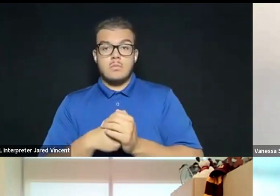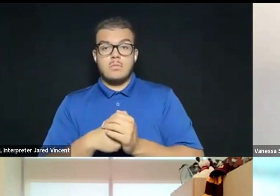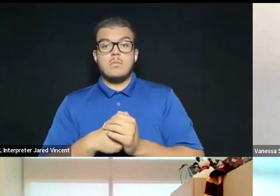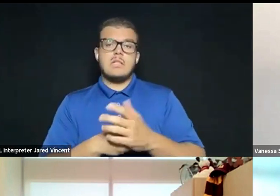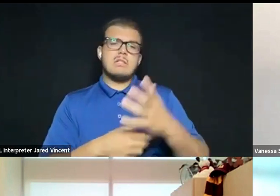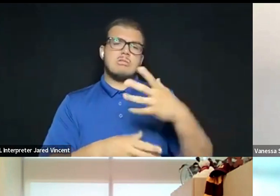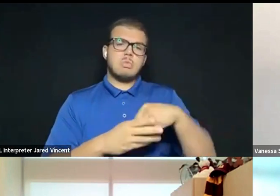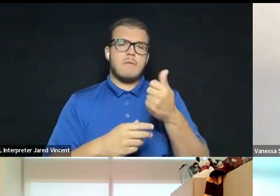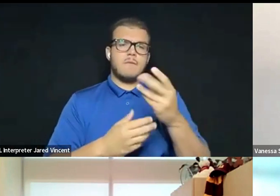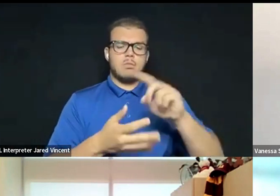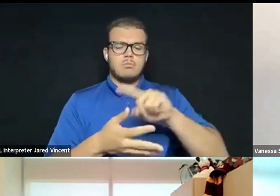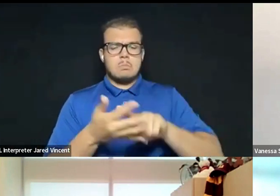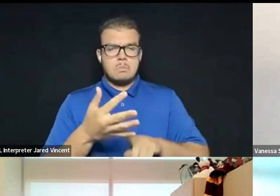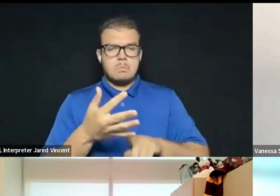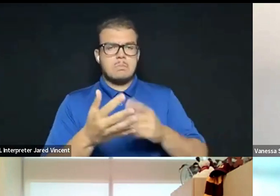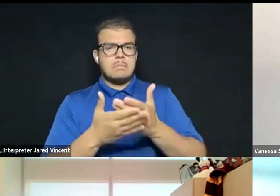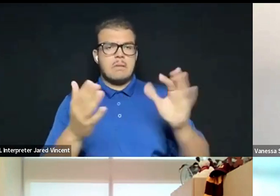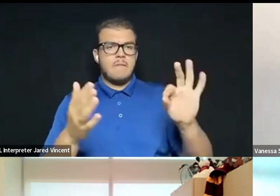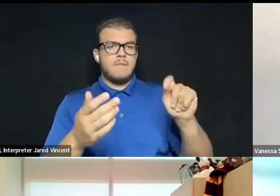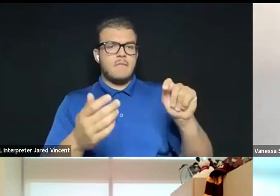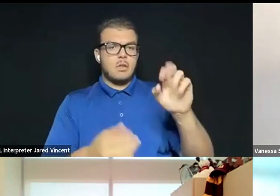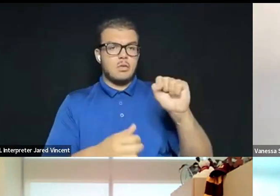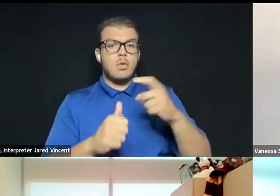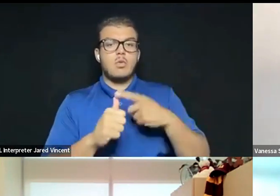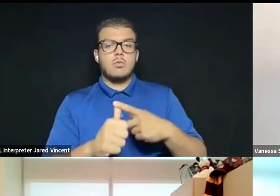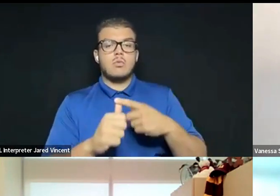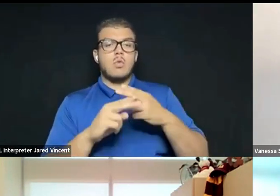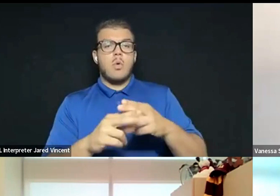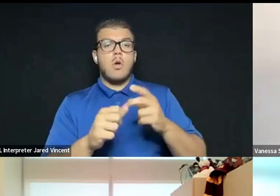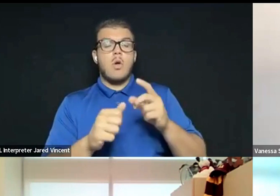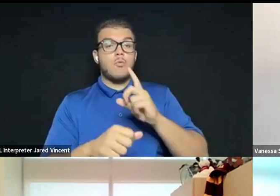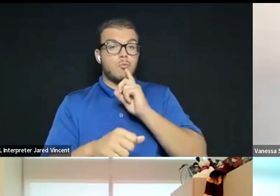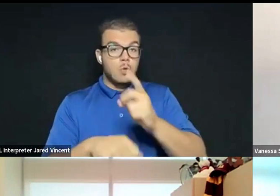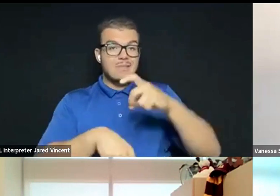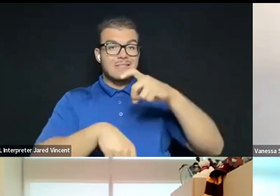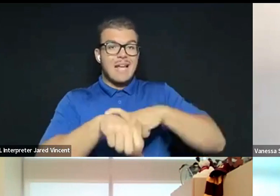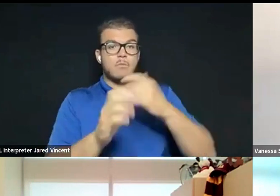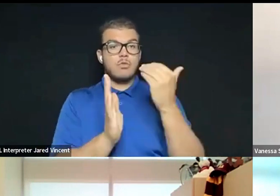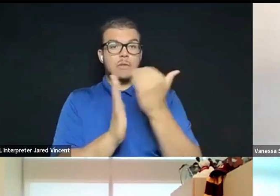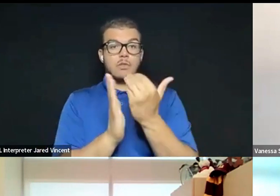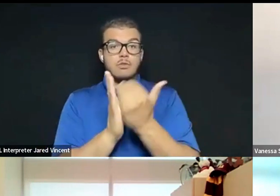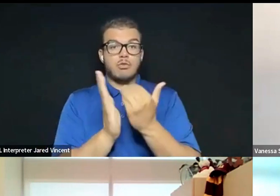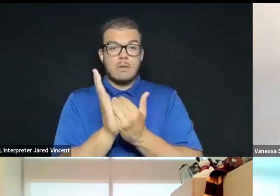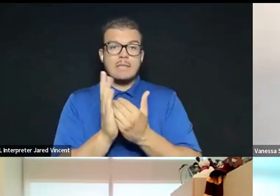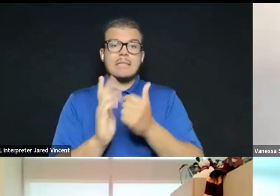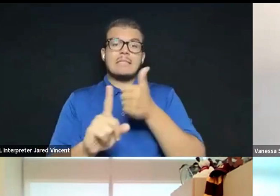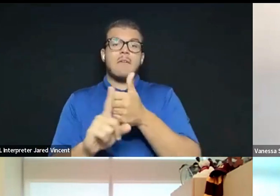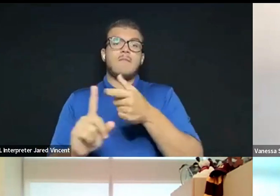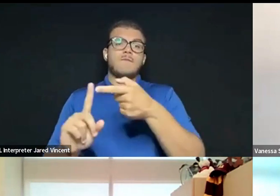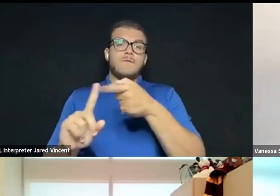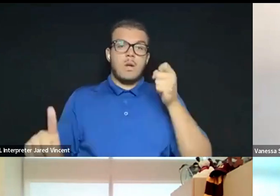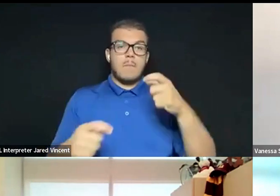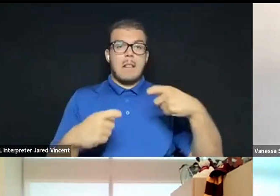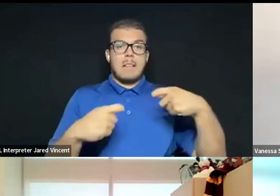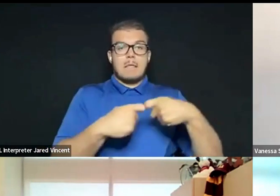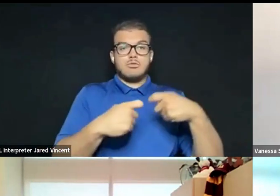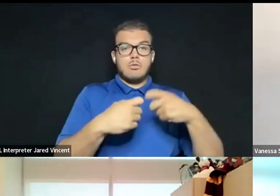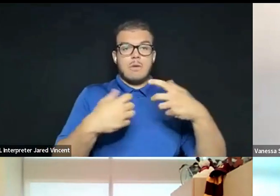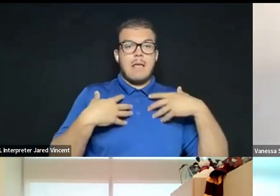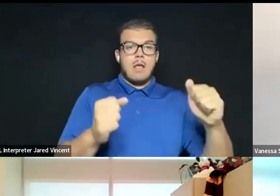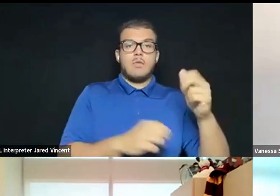few elements. One was what we called a real-time registry, which was derived from electronic health